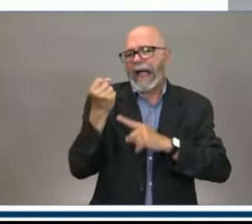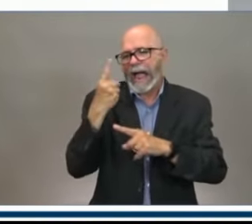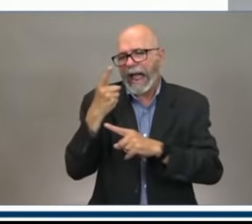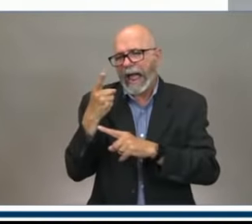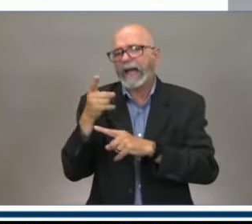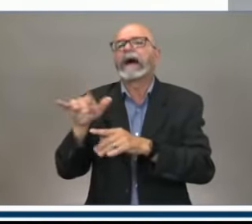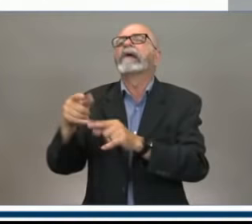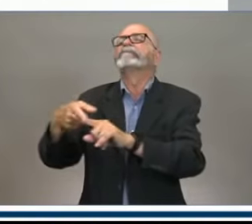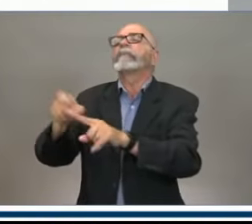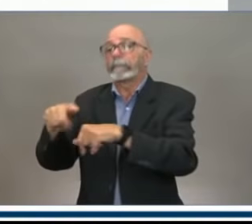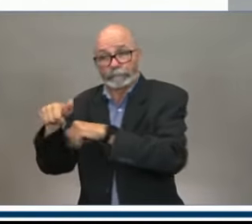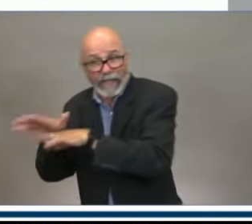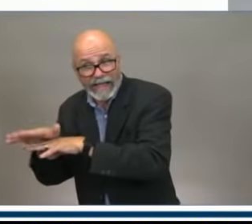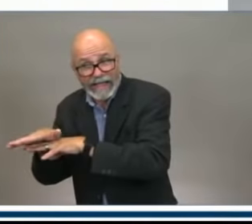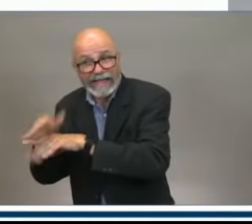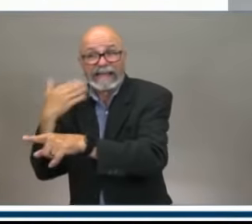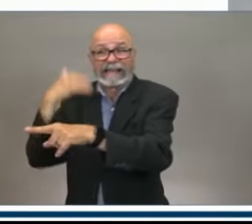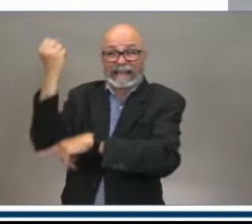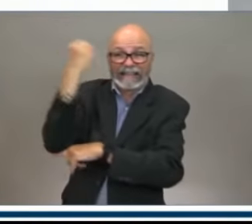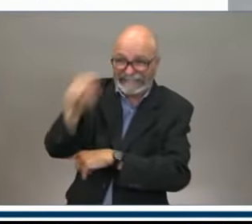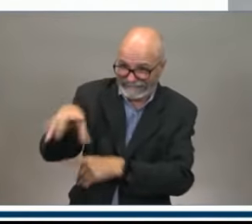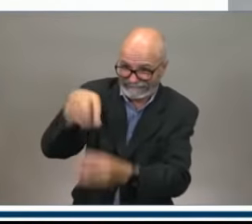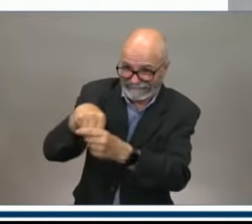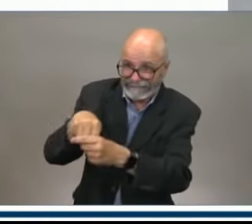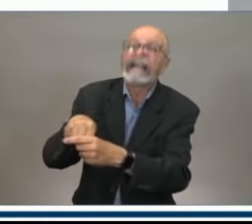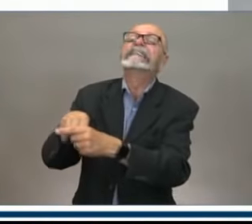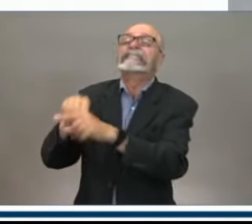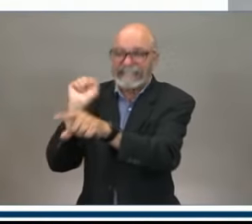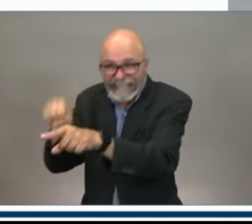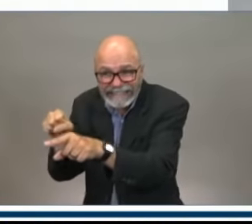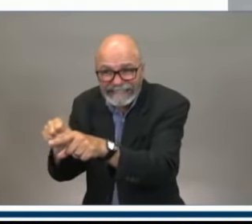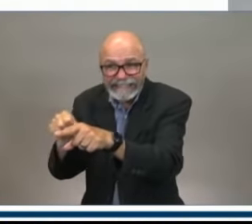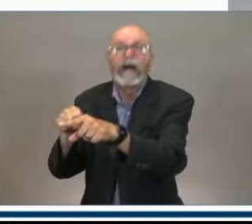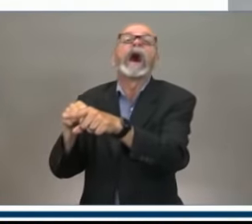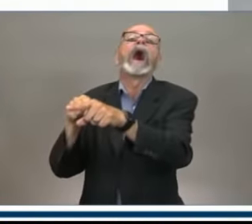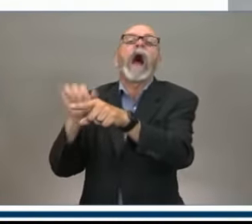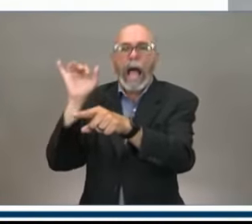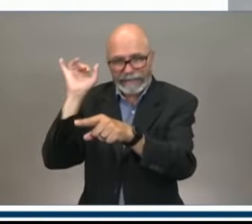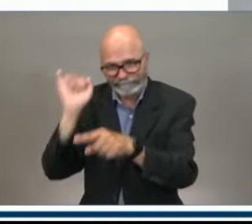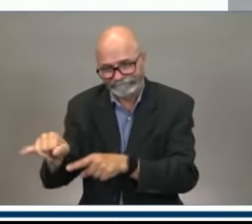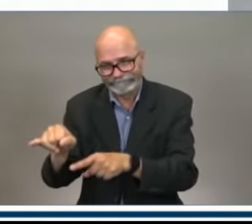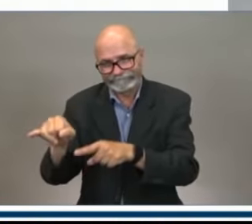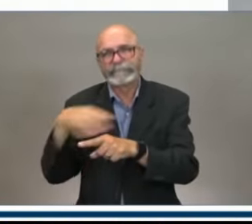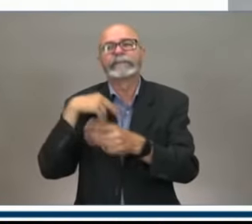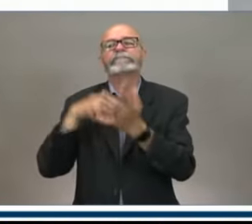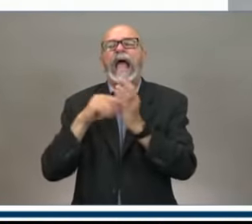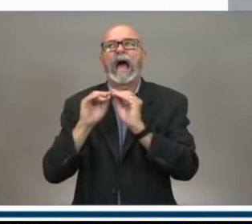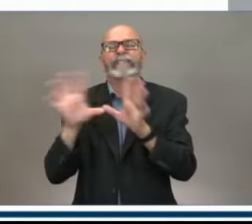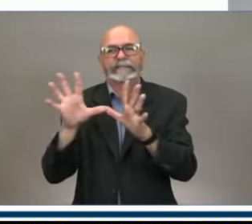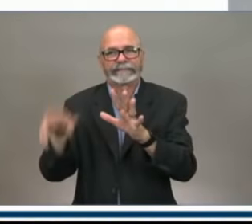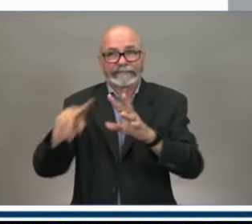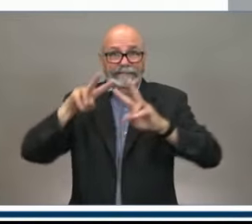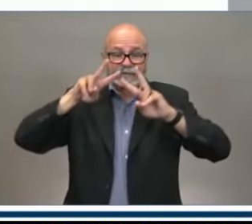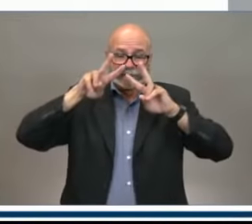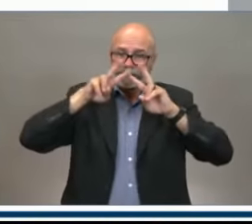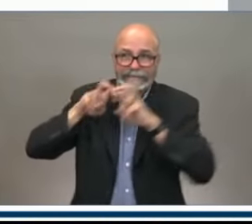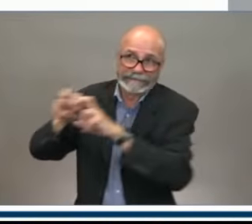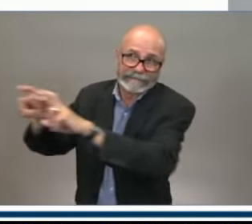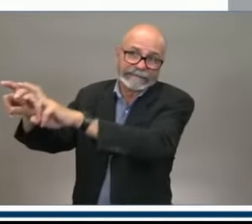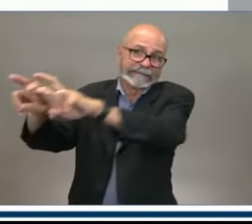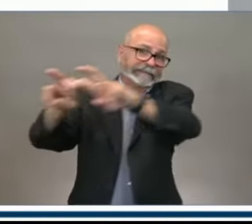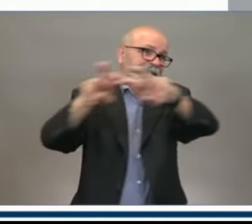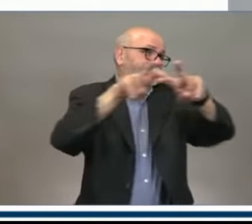protest? And if we see that popping up, we'll have to do some more work. So that's how public health is going to follow. We'll do